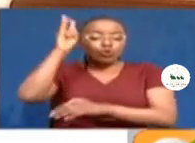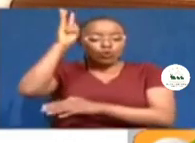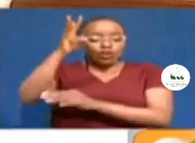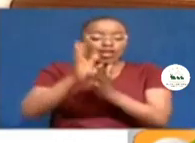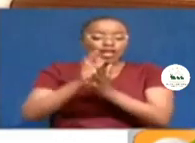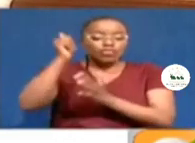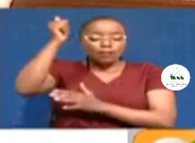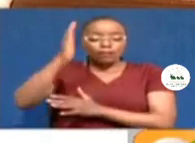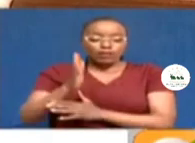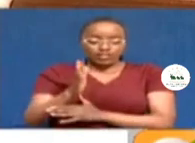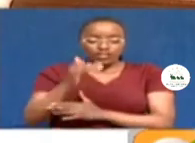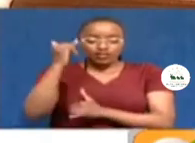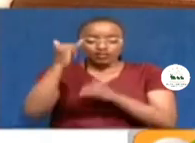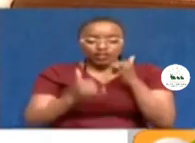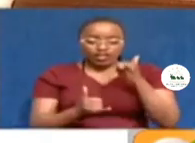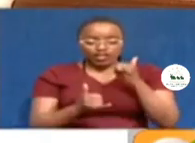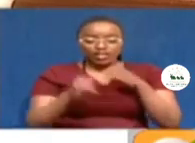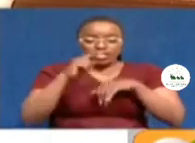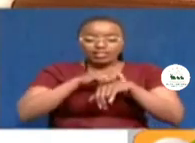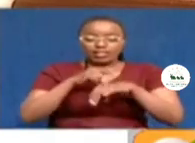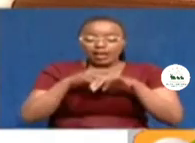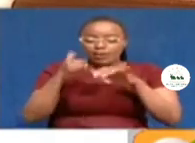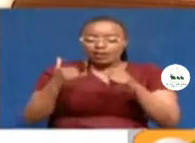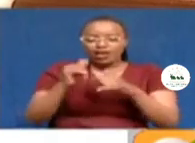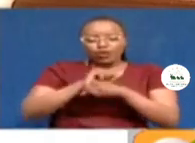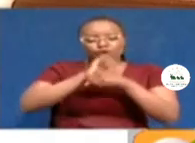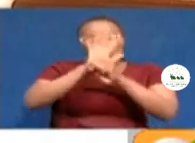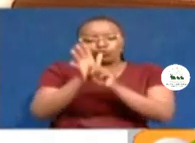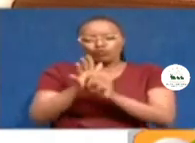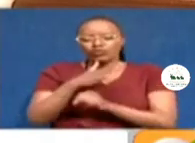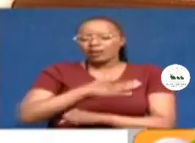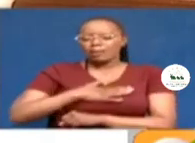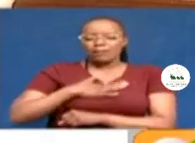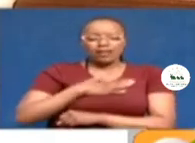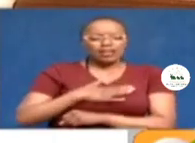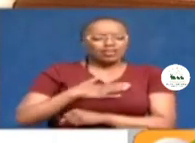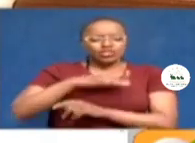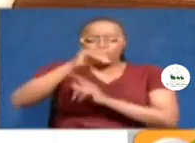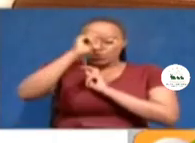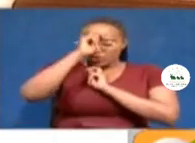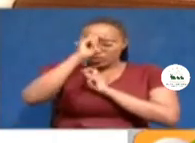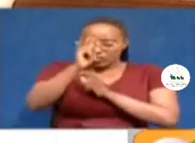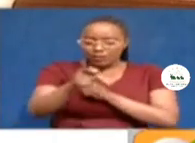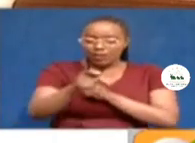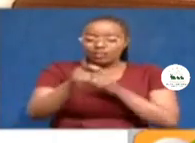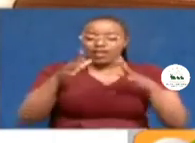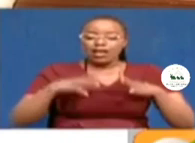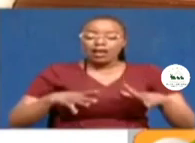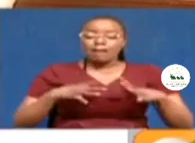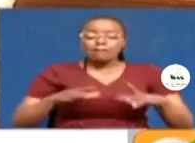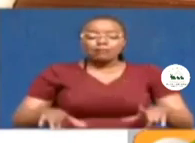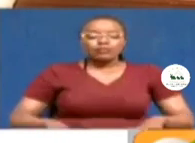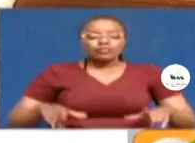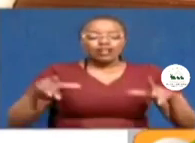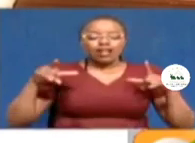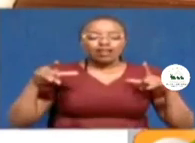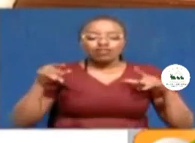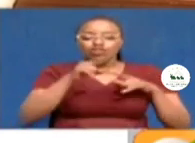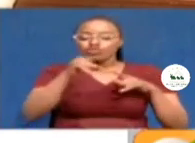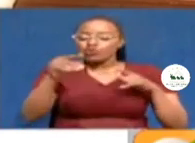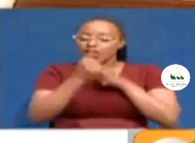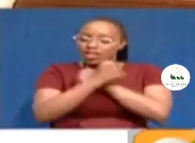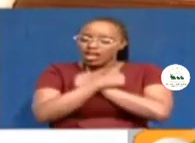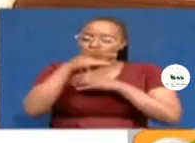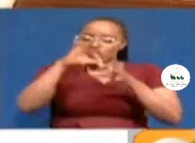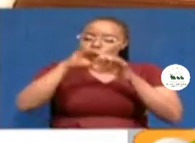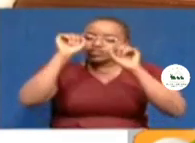the politicians, lastly, during this COVID, please just respect people's lives. You love